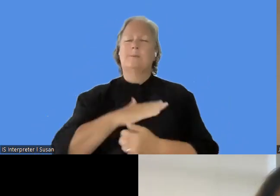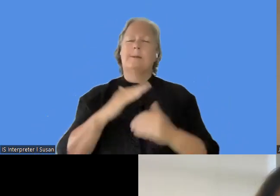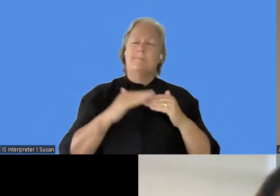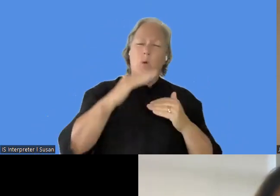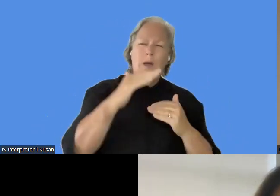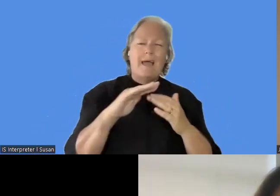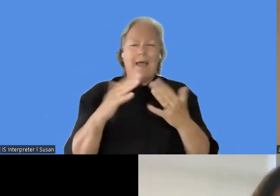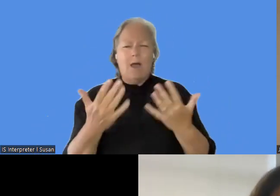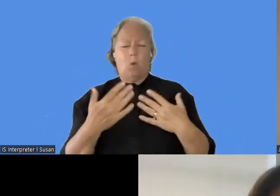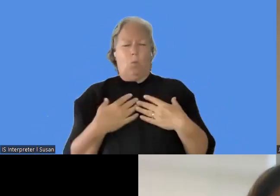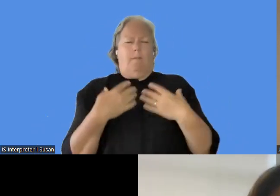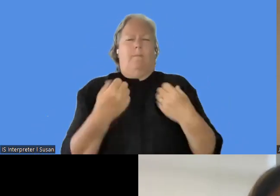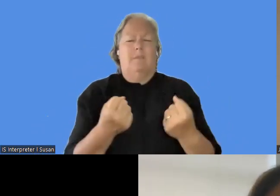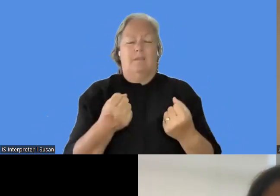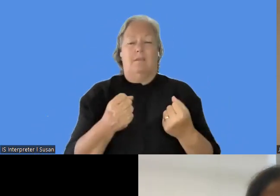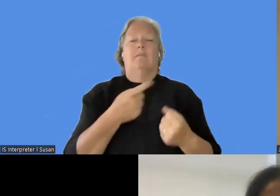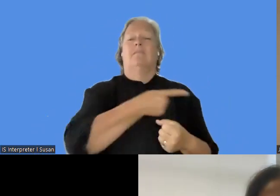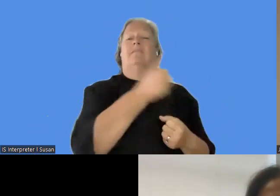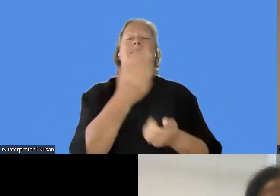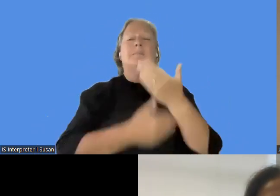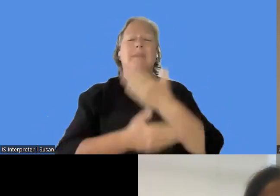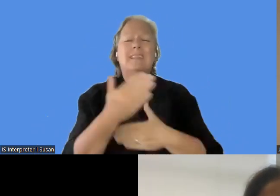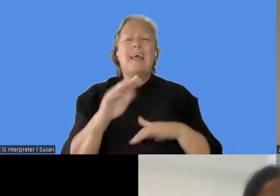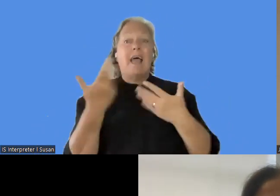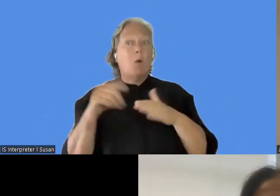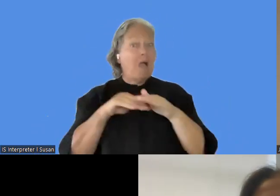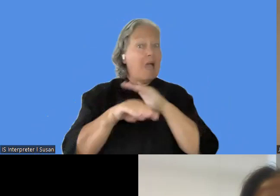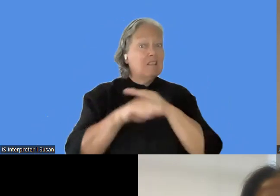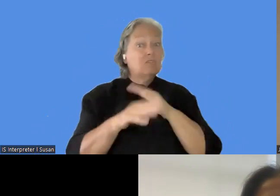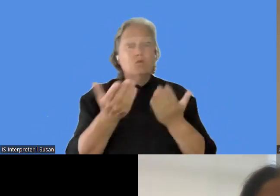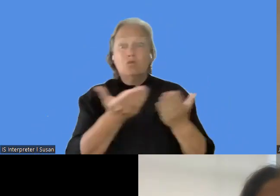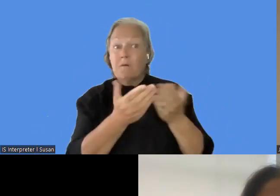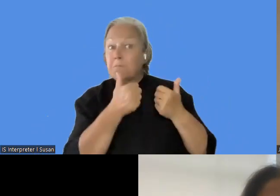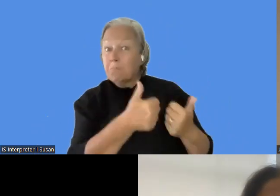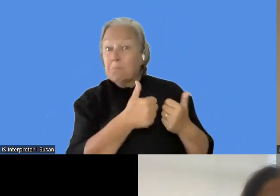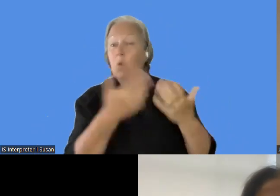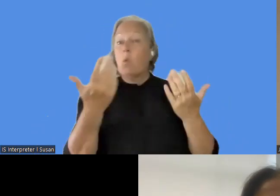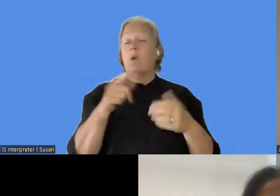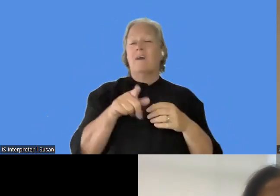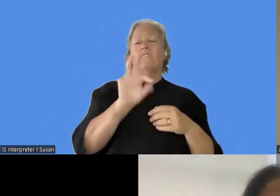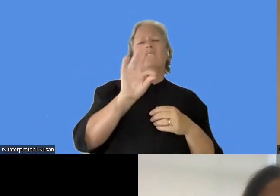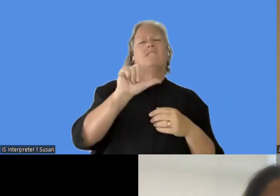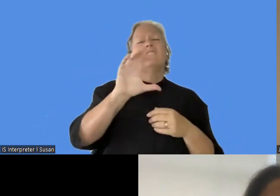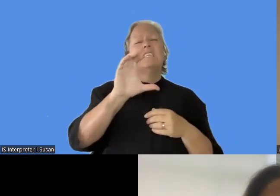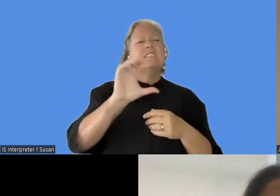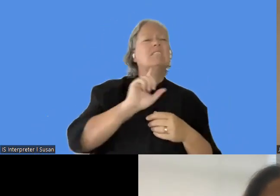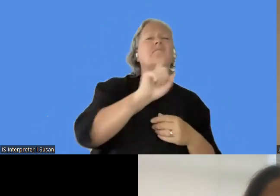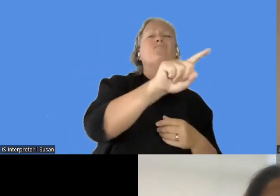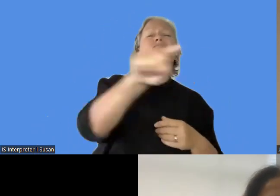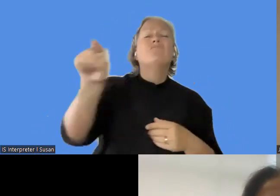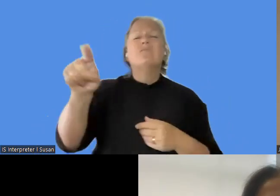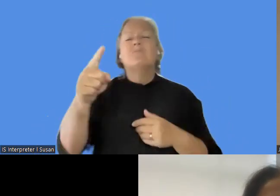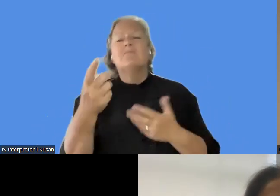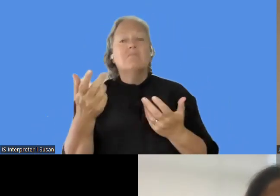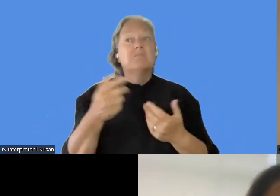with disabilities, their access to services and facilities, including obstacles they face and attitudes and behaviors